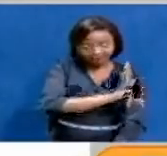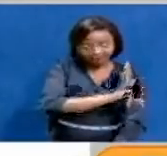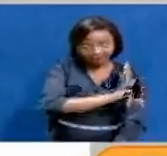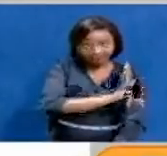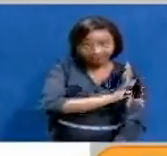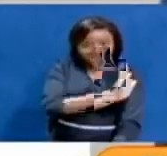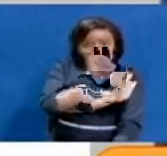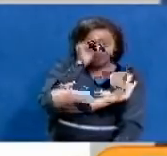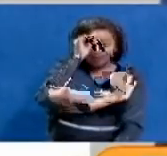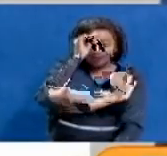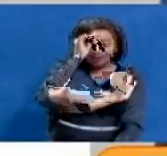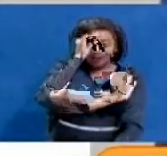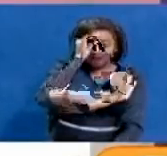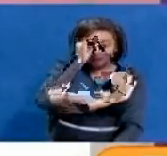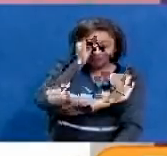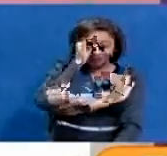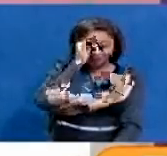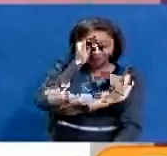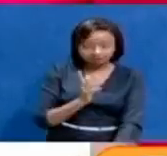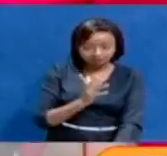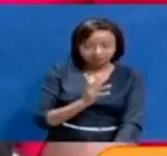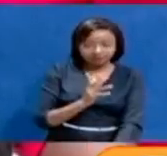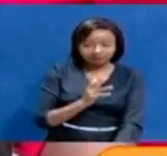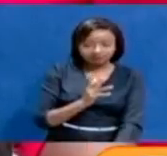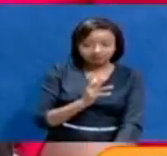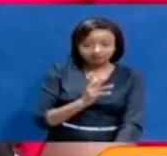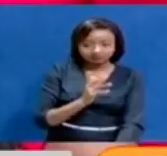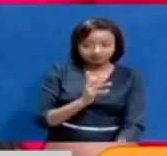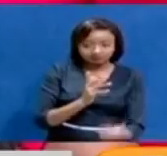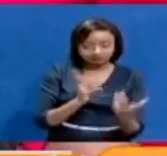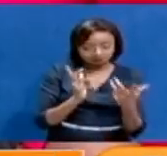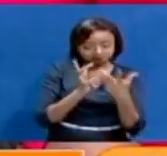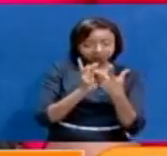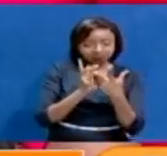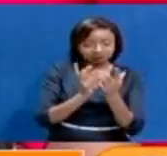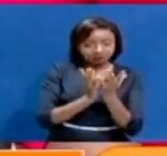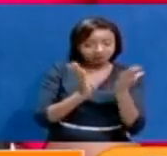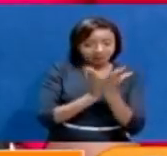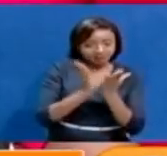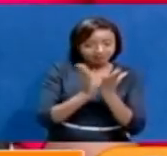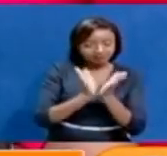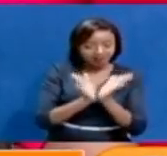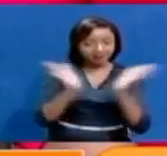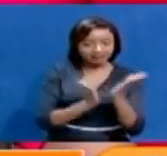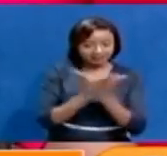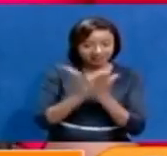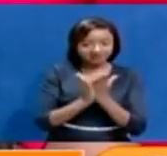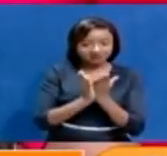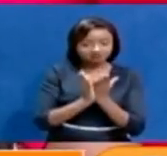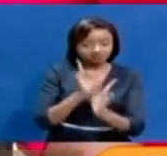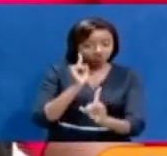Government is a calling to public service and delivery for the benefit of the people of